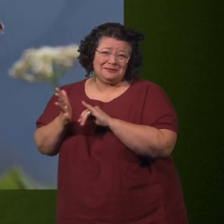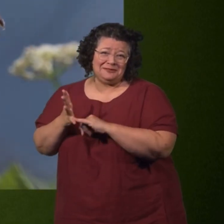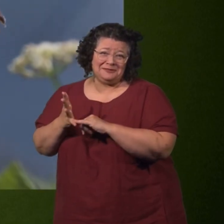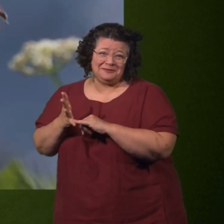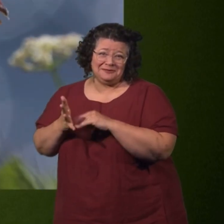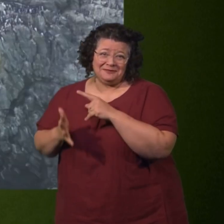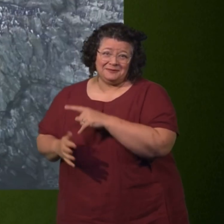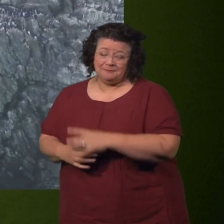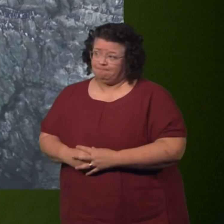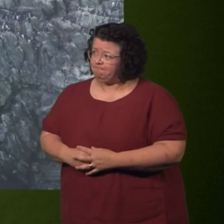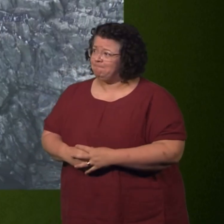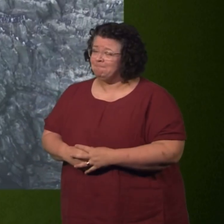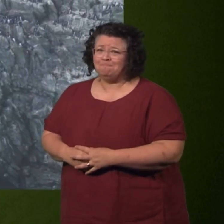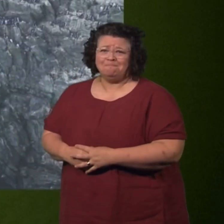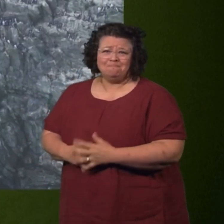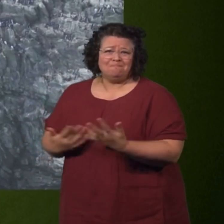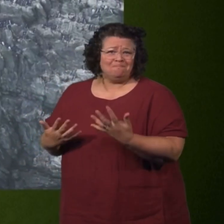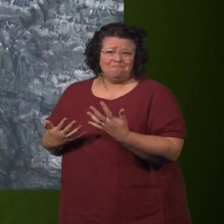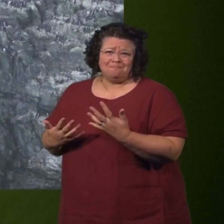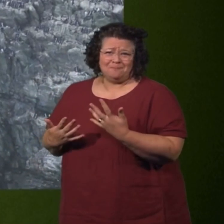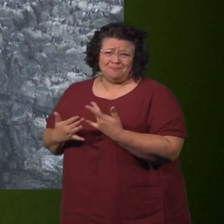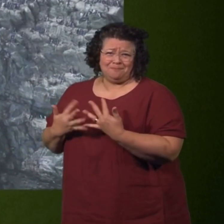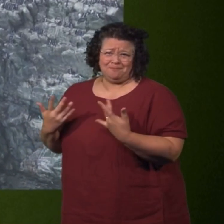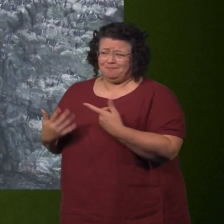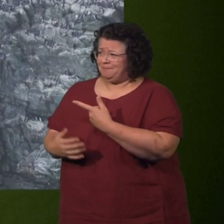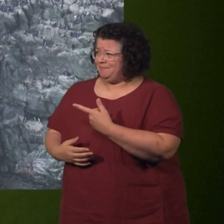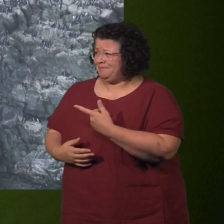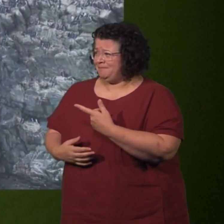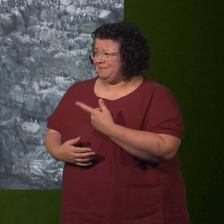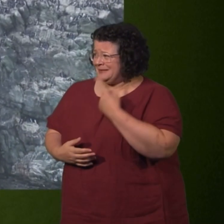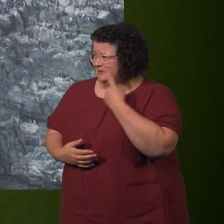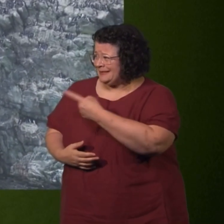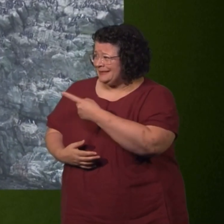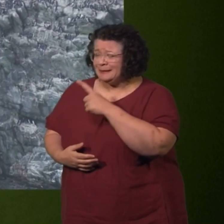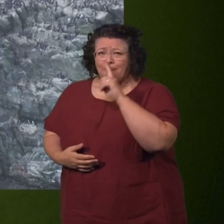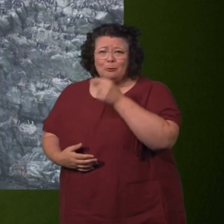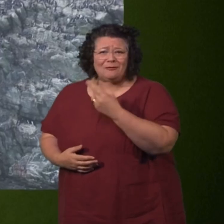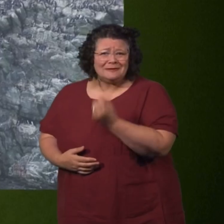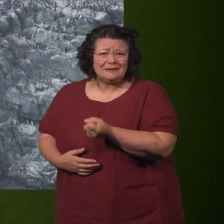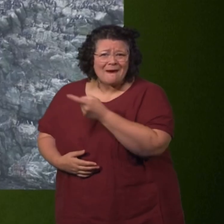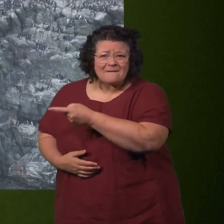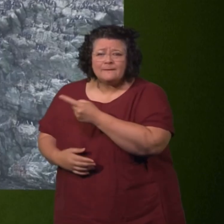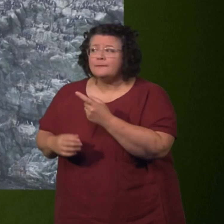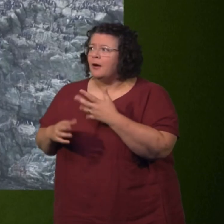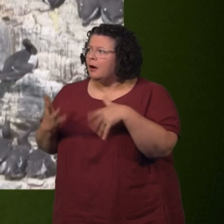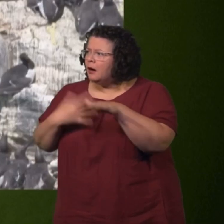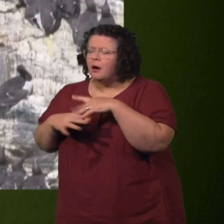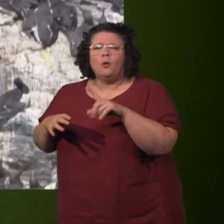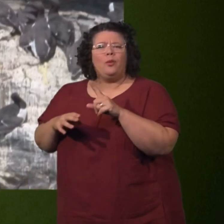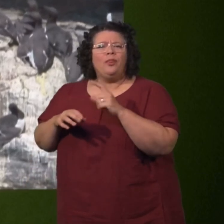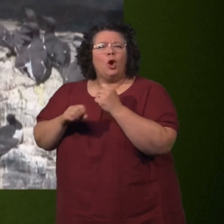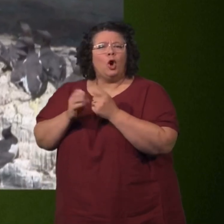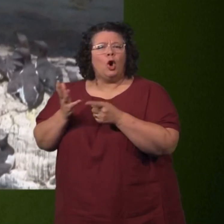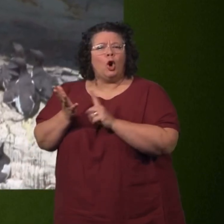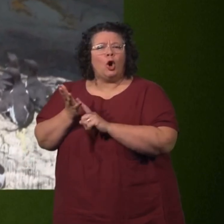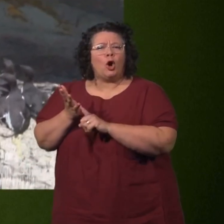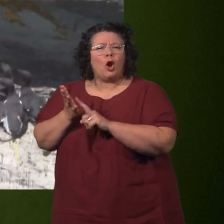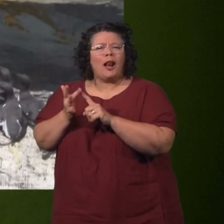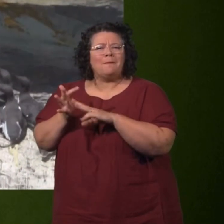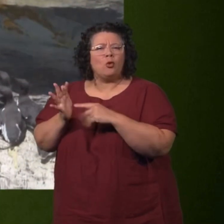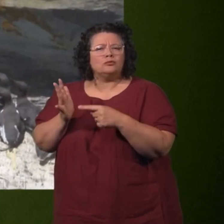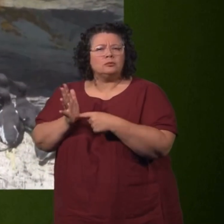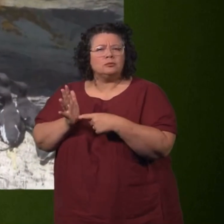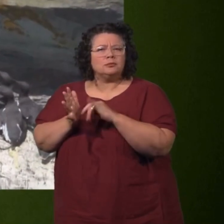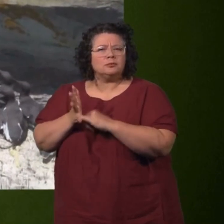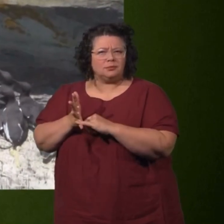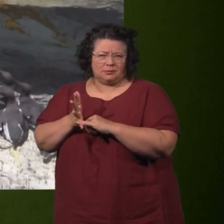as well, puffins. There are 10 nesting here this year in amongst the thousands and thousands of guillemots. This is by